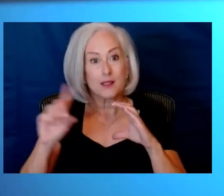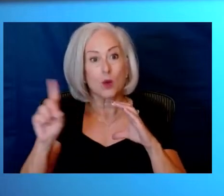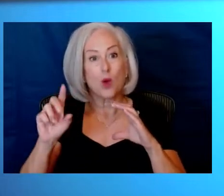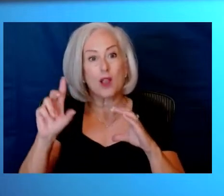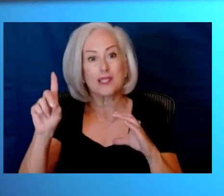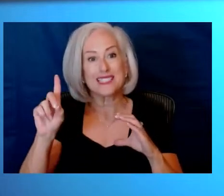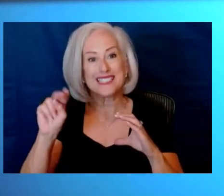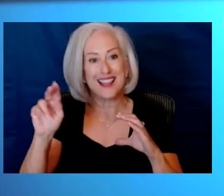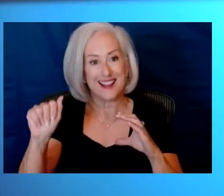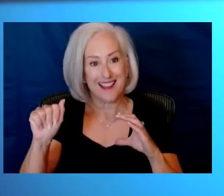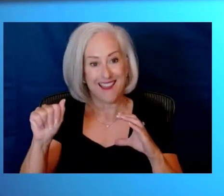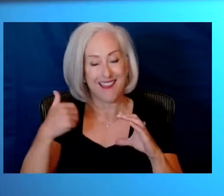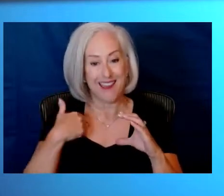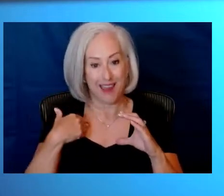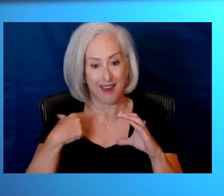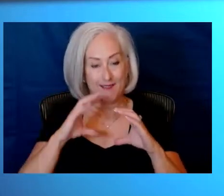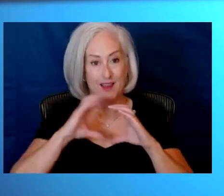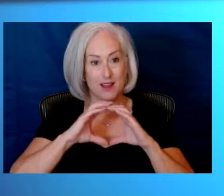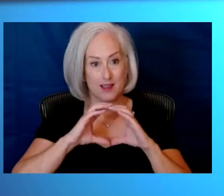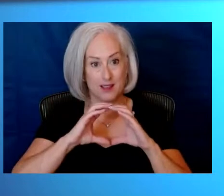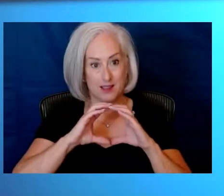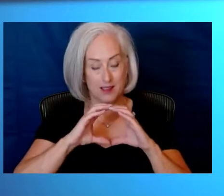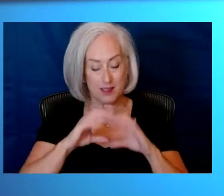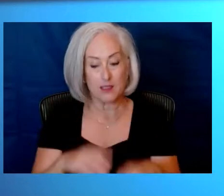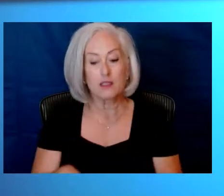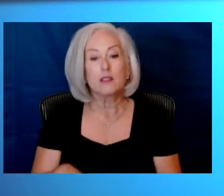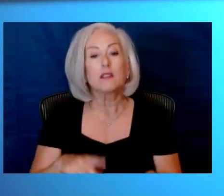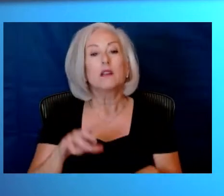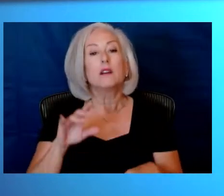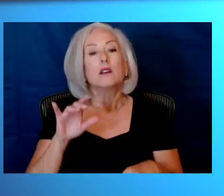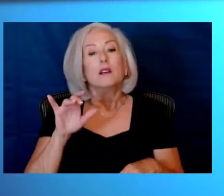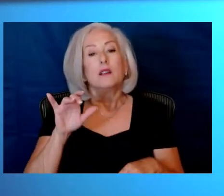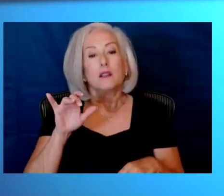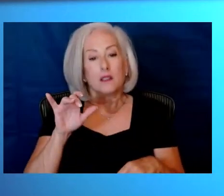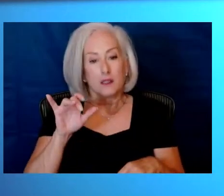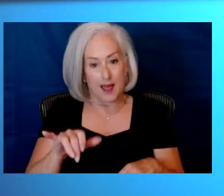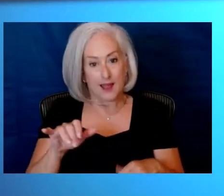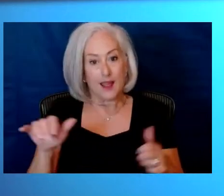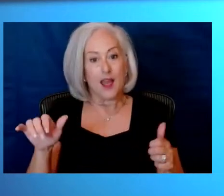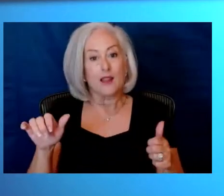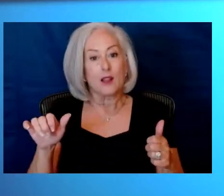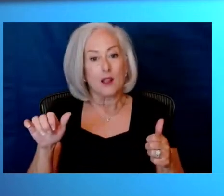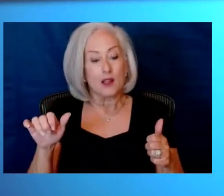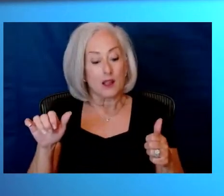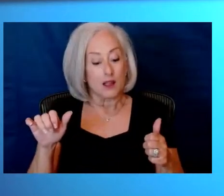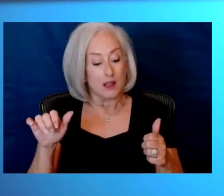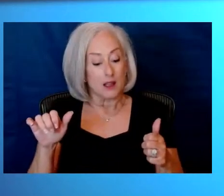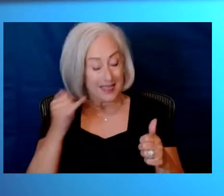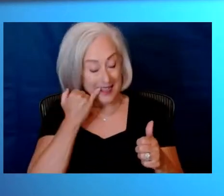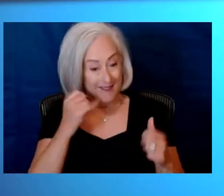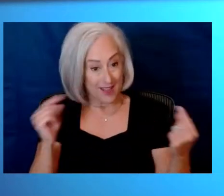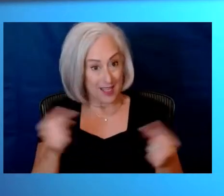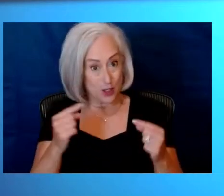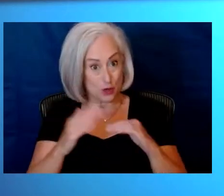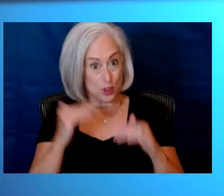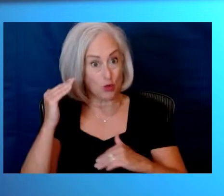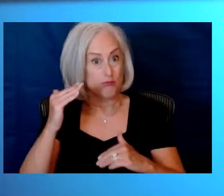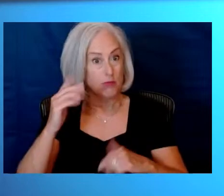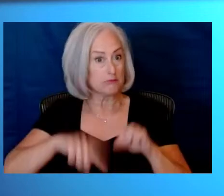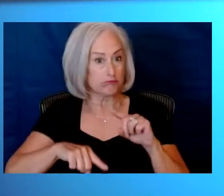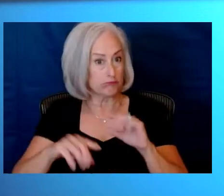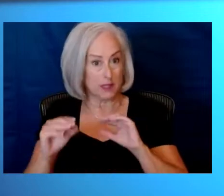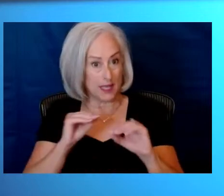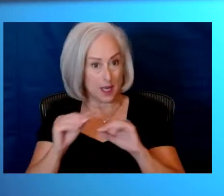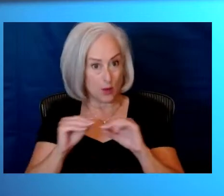be something that can be repaired by the person, it's like automatically, or if the injury is too much, that cannot be repaired. But if those